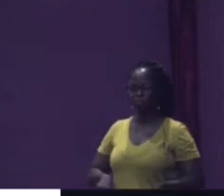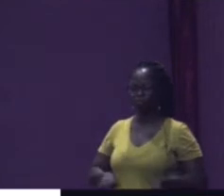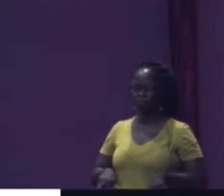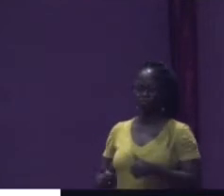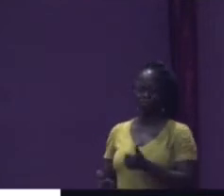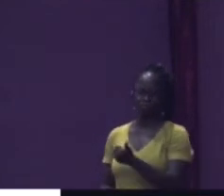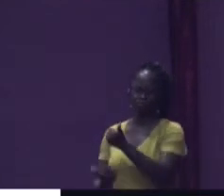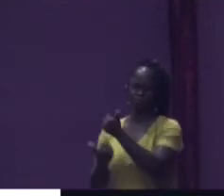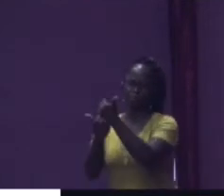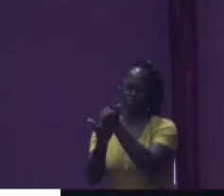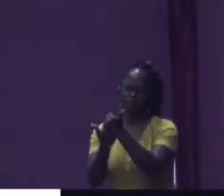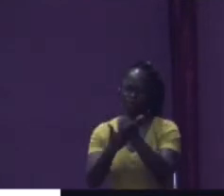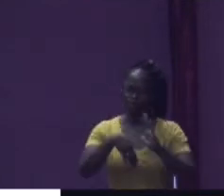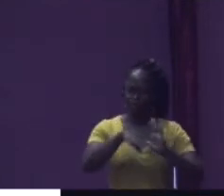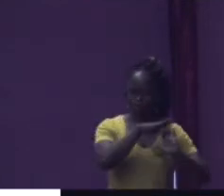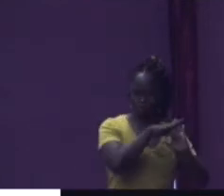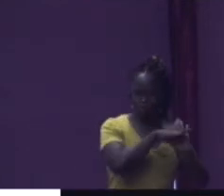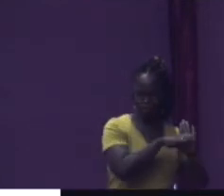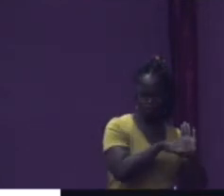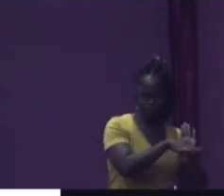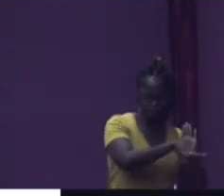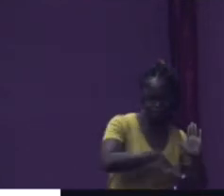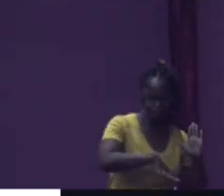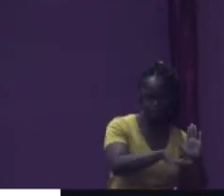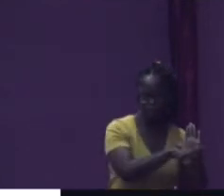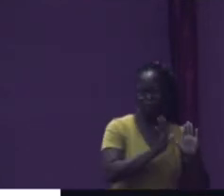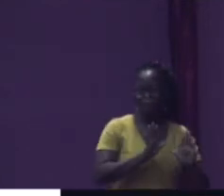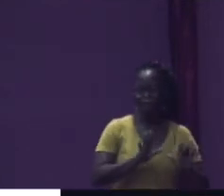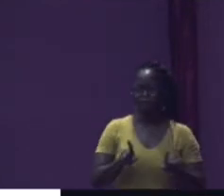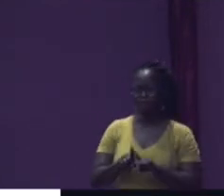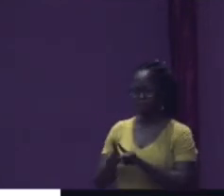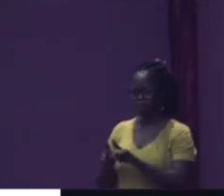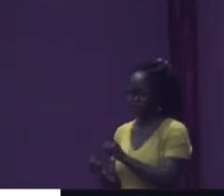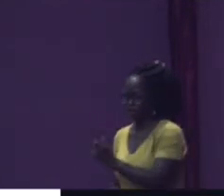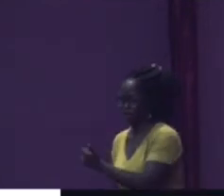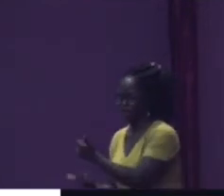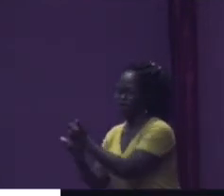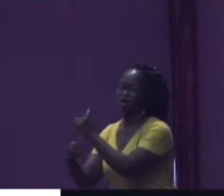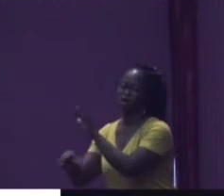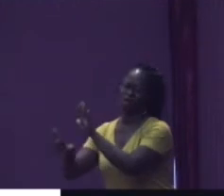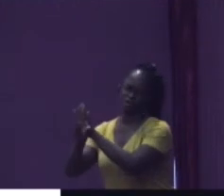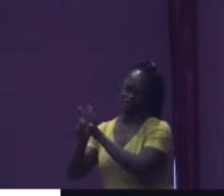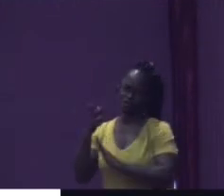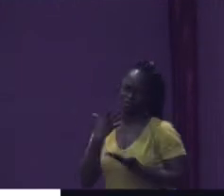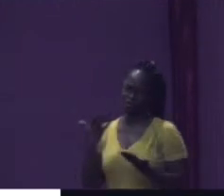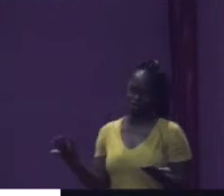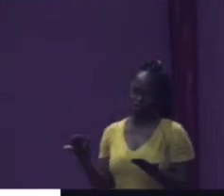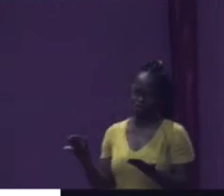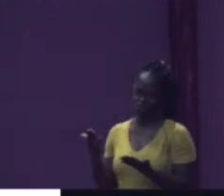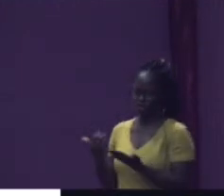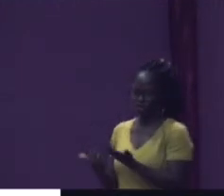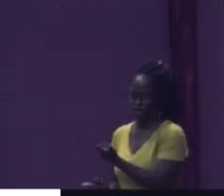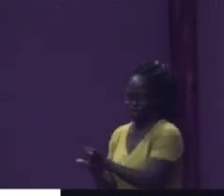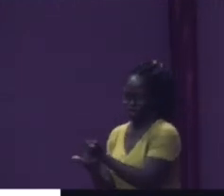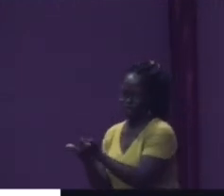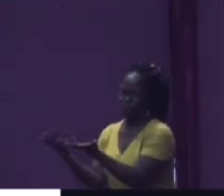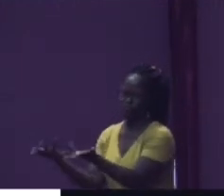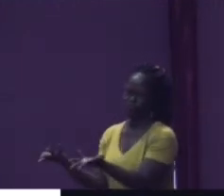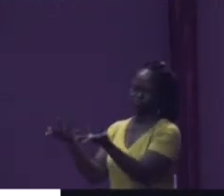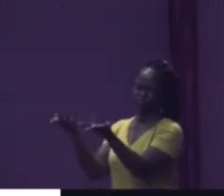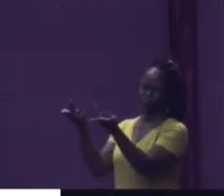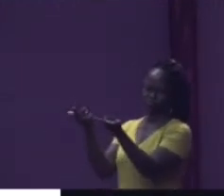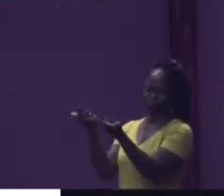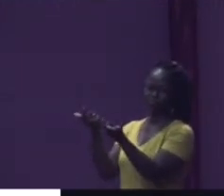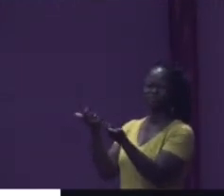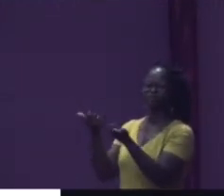programs, but to support what they call skilled attendants. The rationale for this was